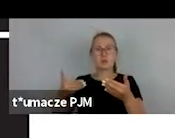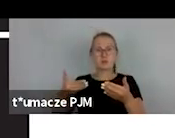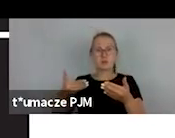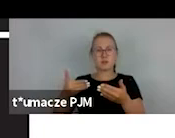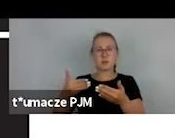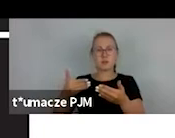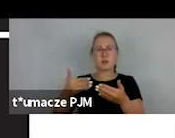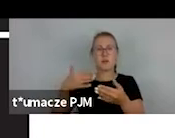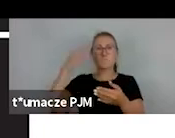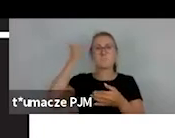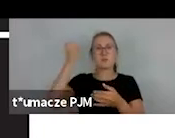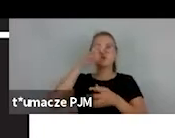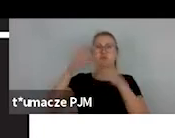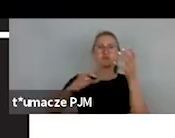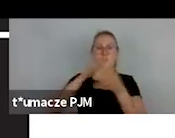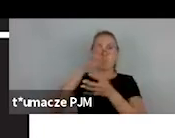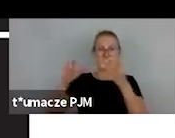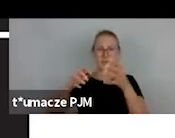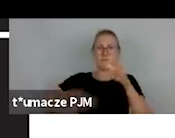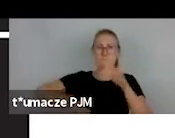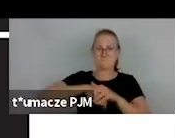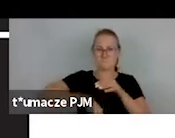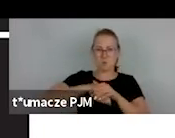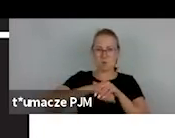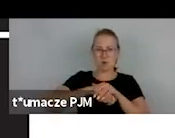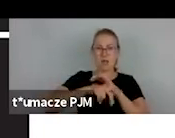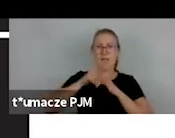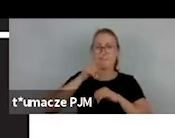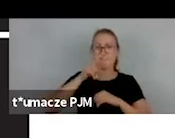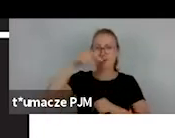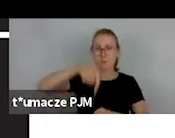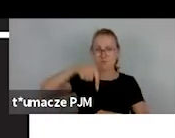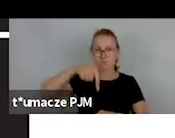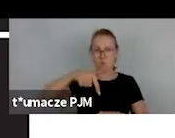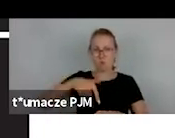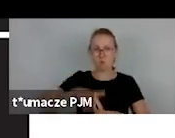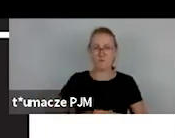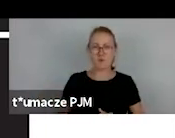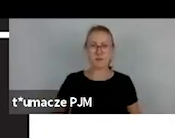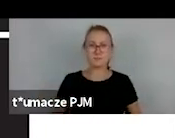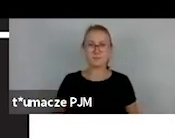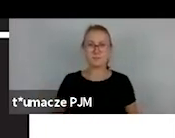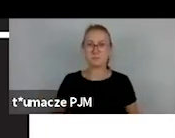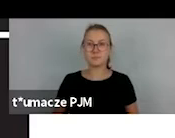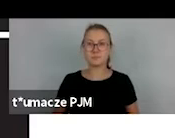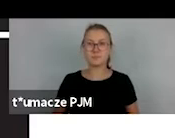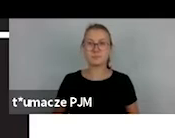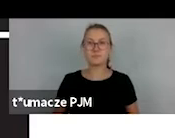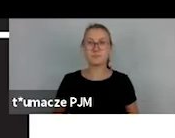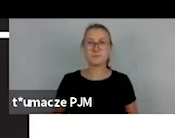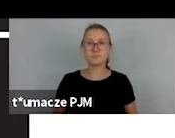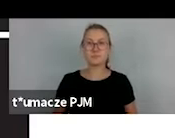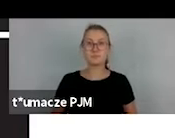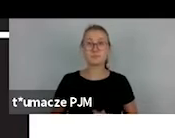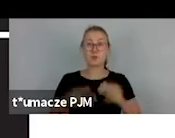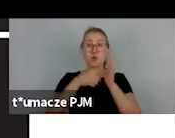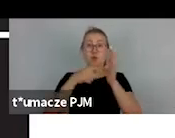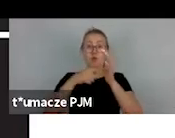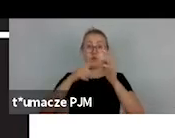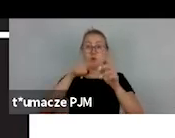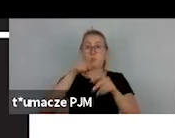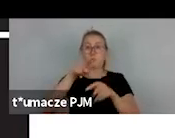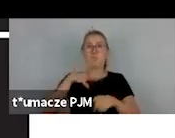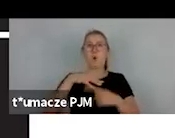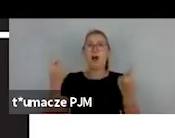these ads during the halftime of all of the soccer games during World Cup. This one that you're going to see, and